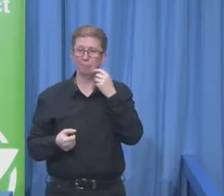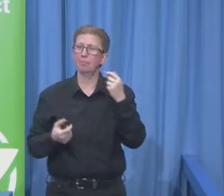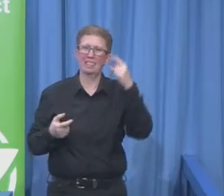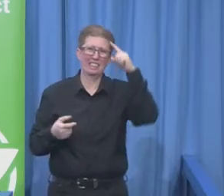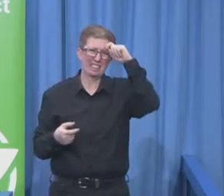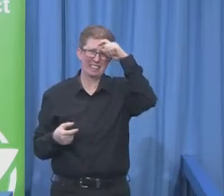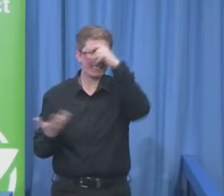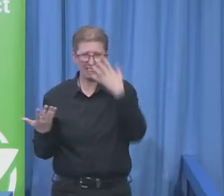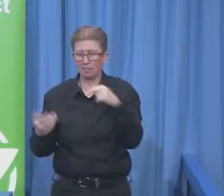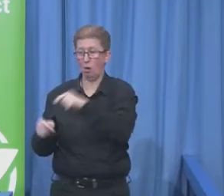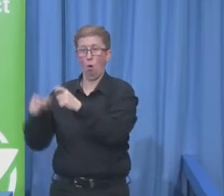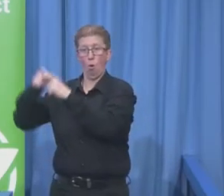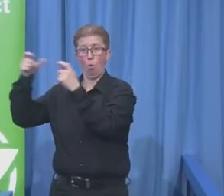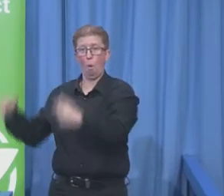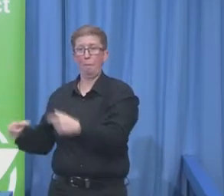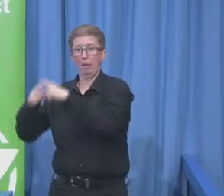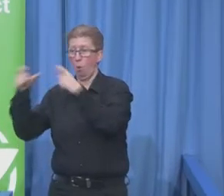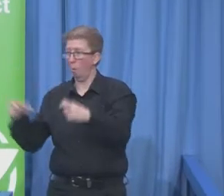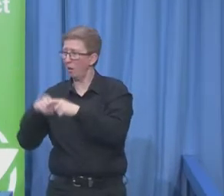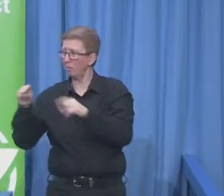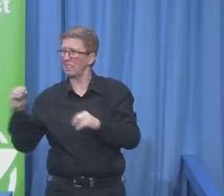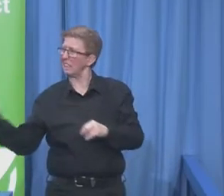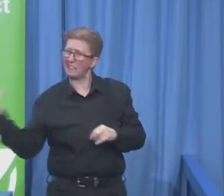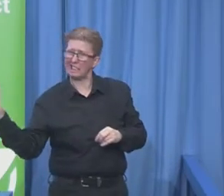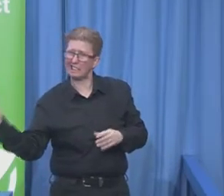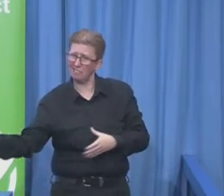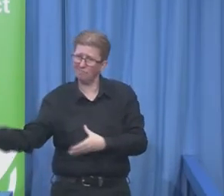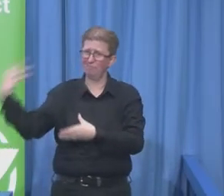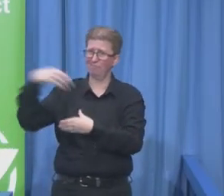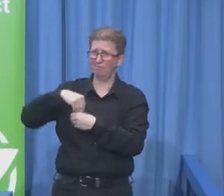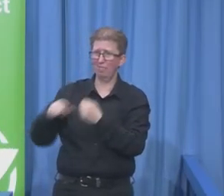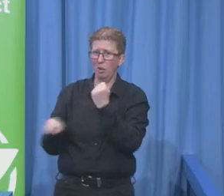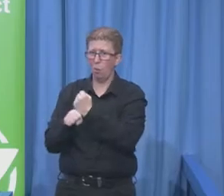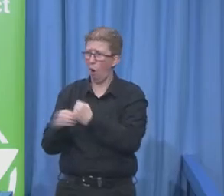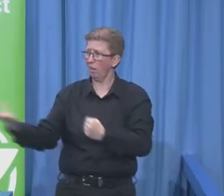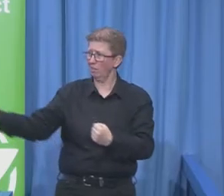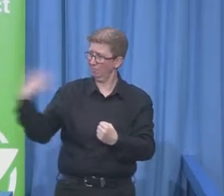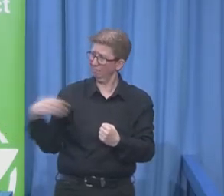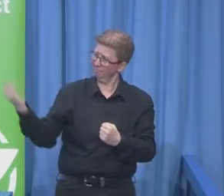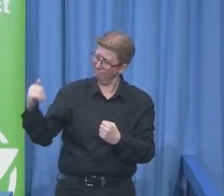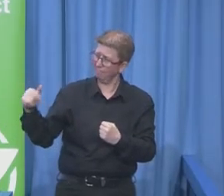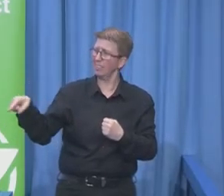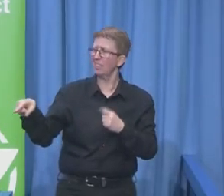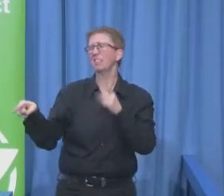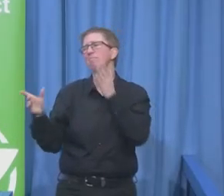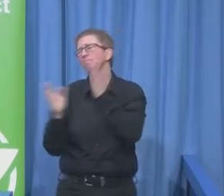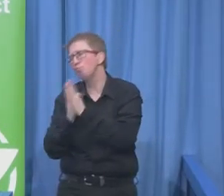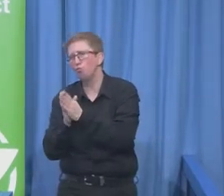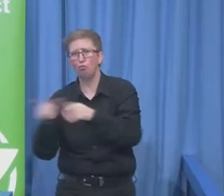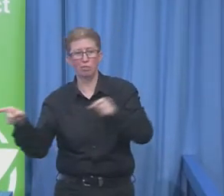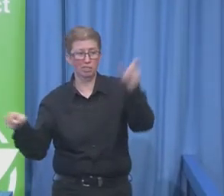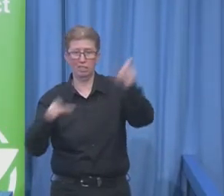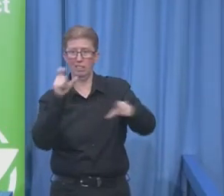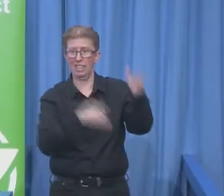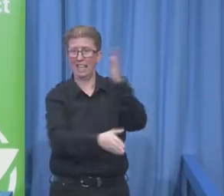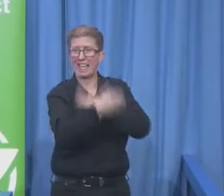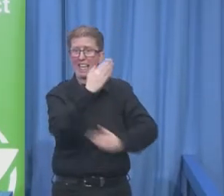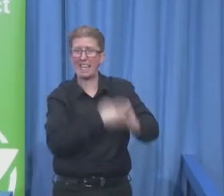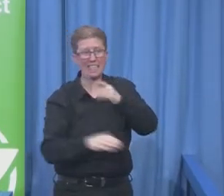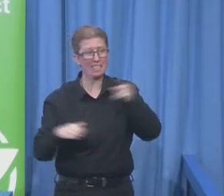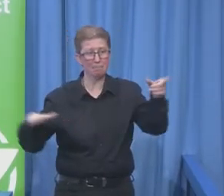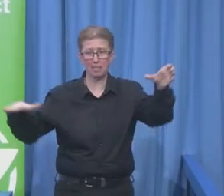to disability is preparing both the sides, not just the candidate, but also the company at large in bringing them on board and taking them along